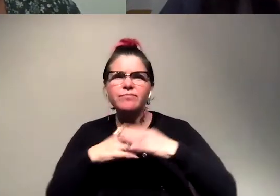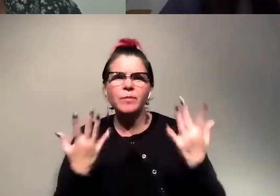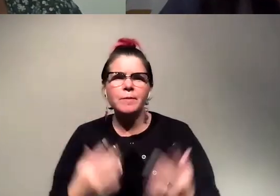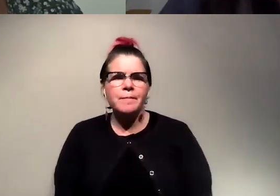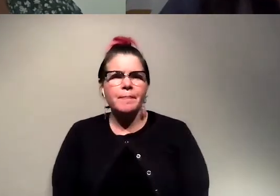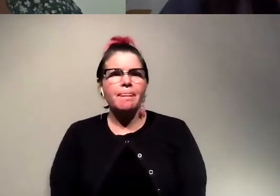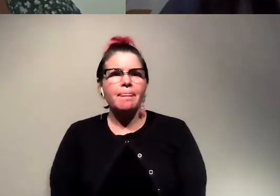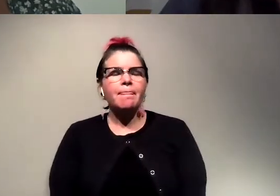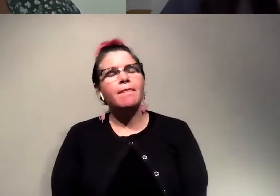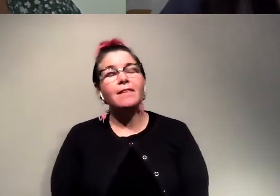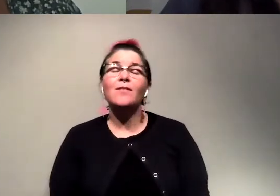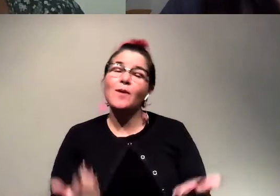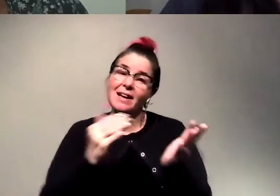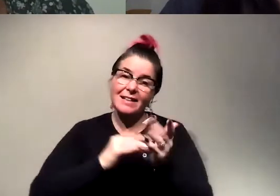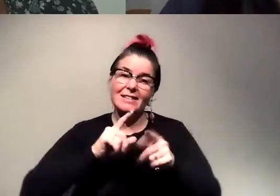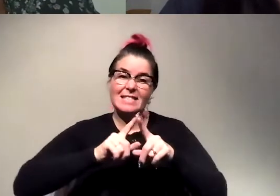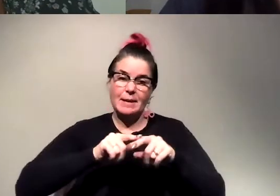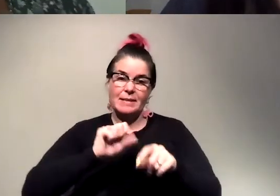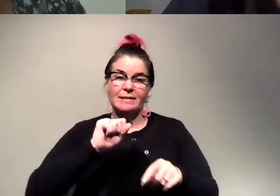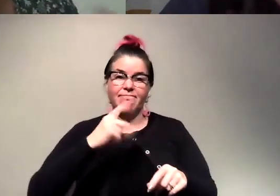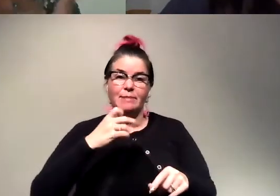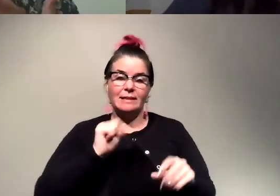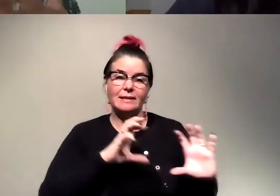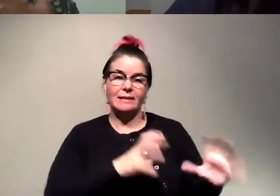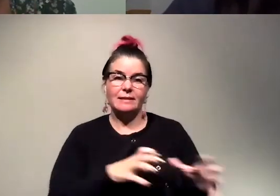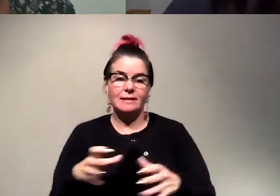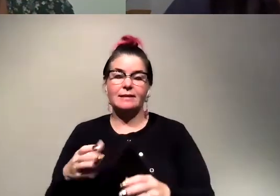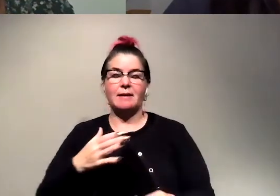It depends on the species. The ones that I